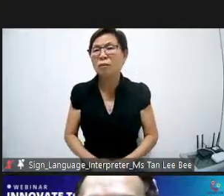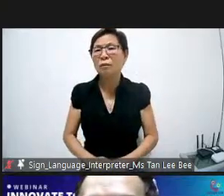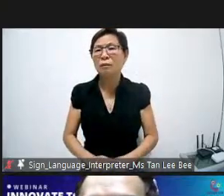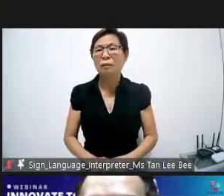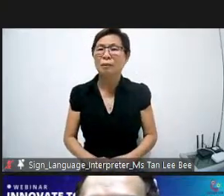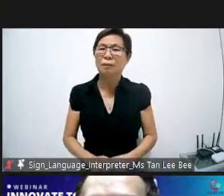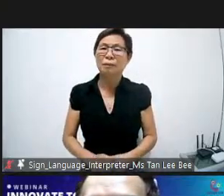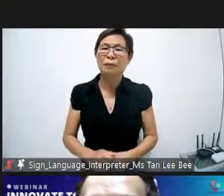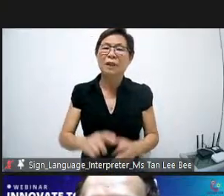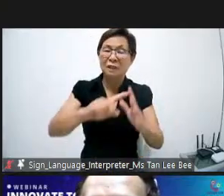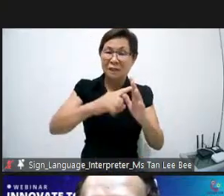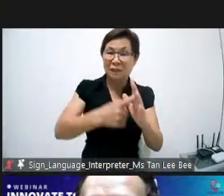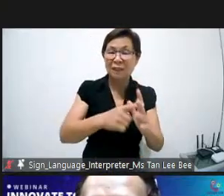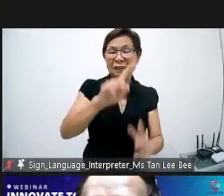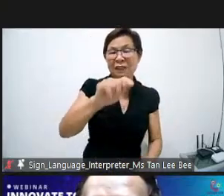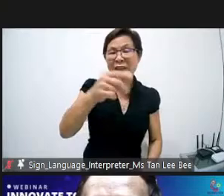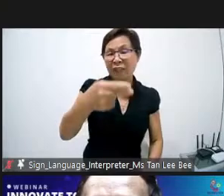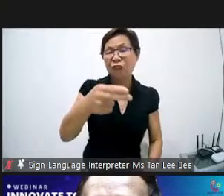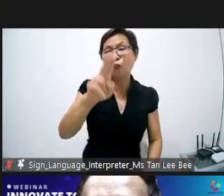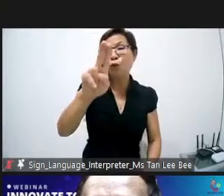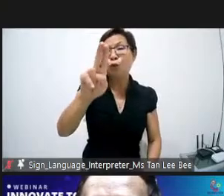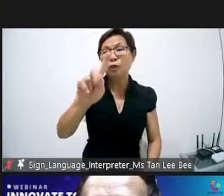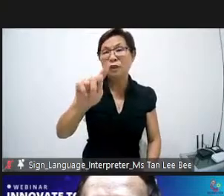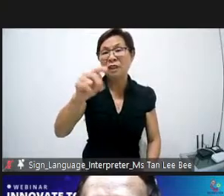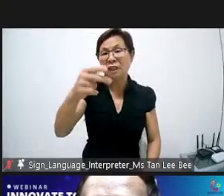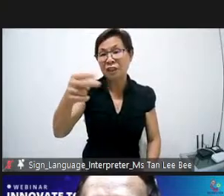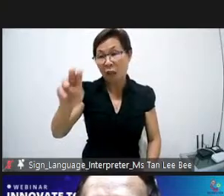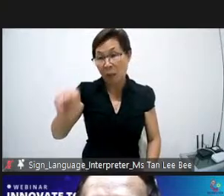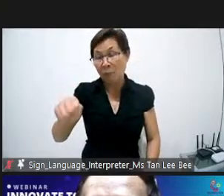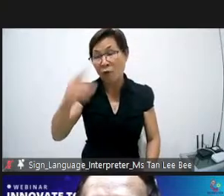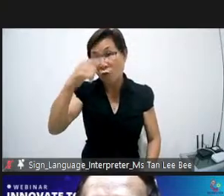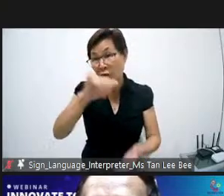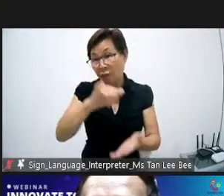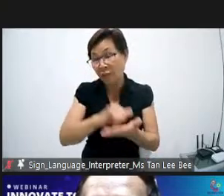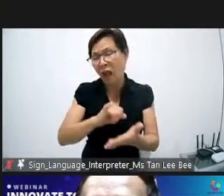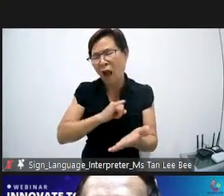by THM. So applause for that, Doctor. I was